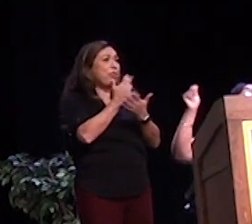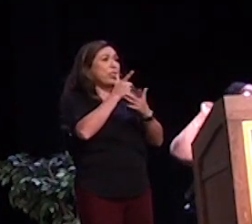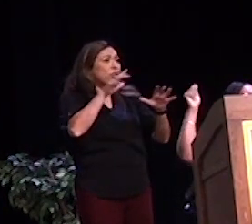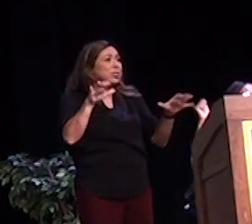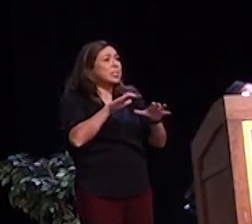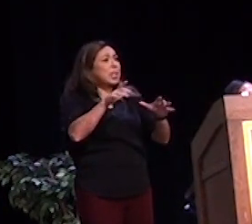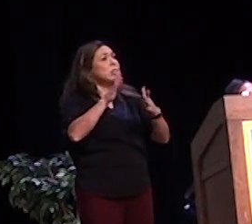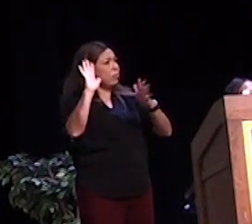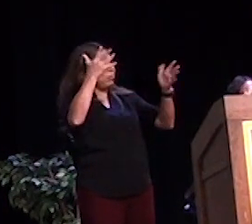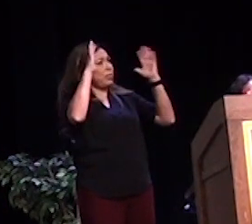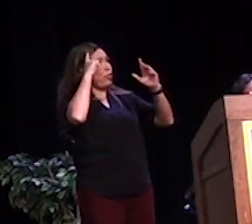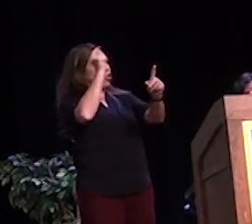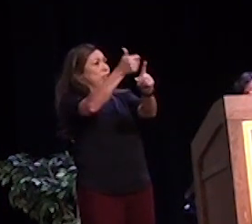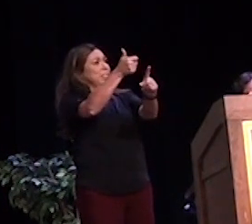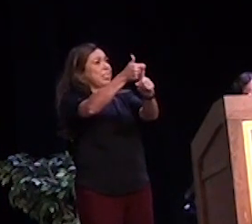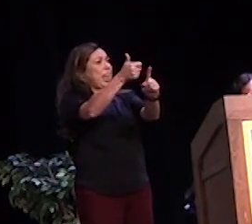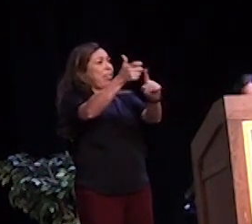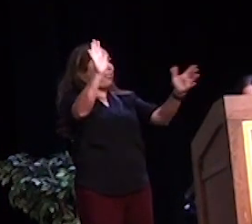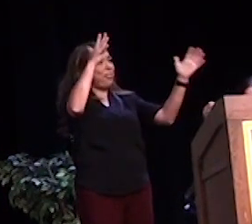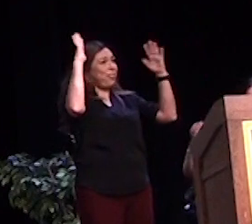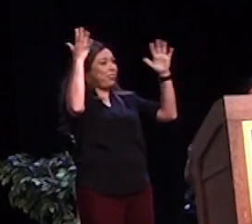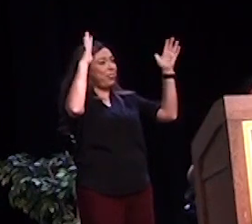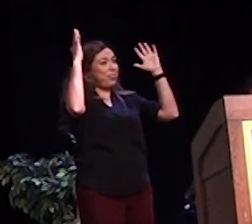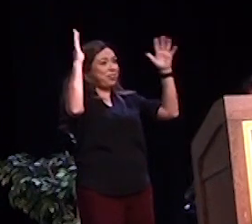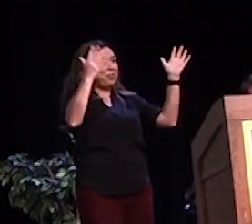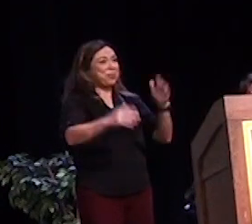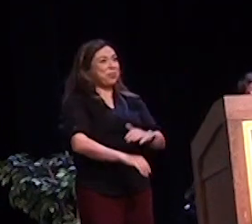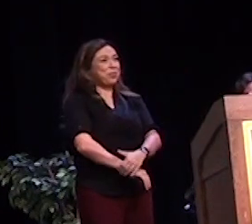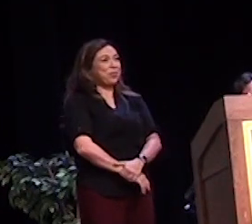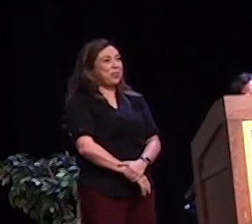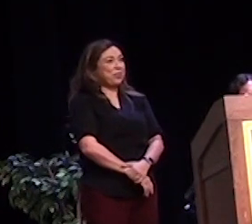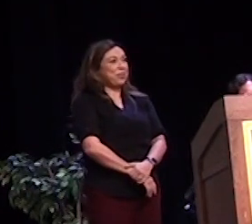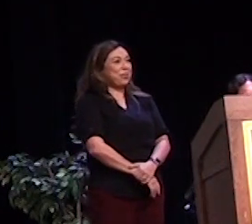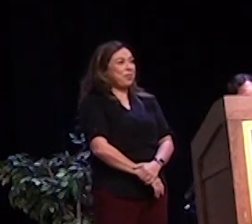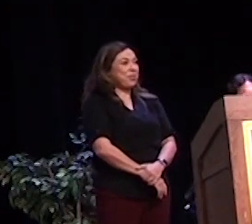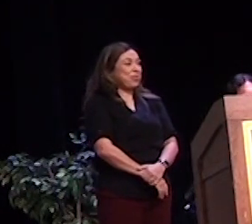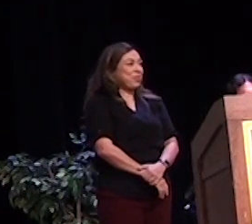So please give yourself a big round of applause.